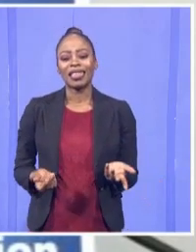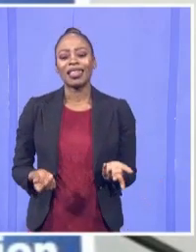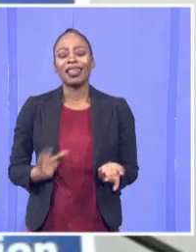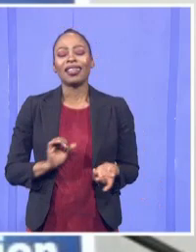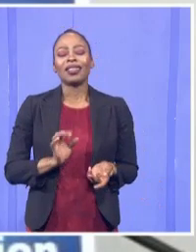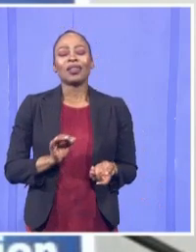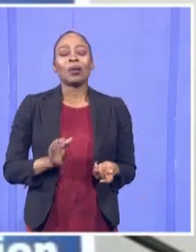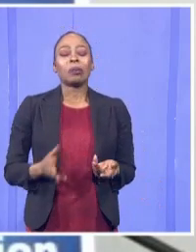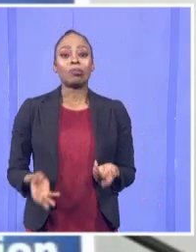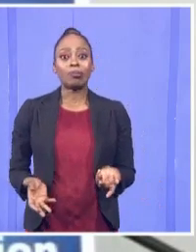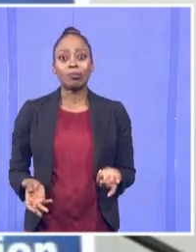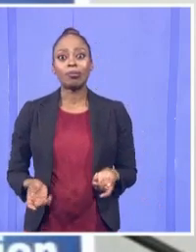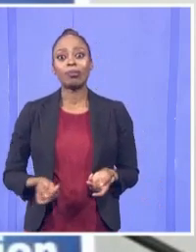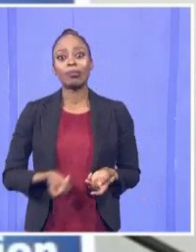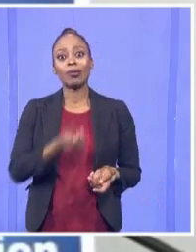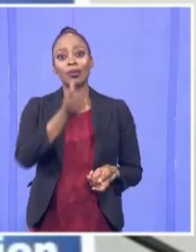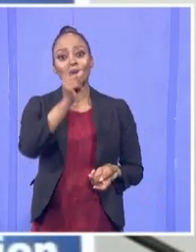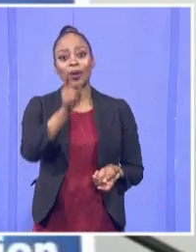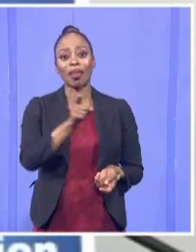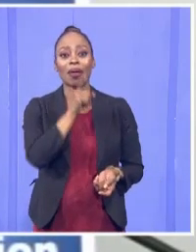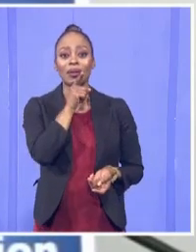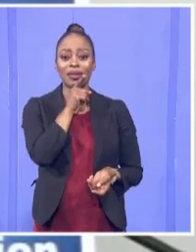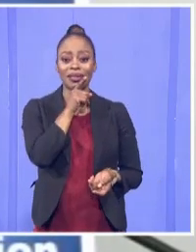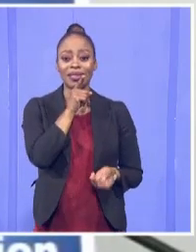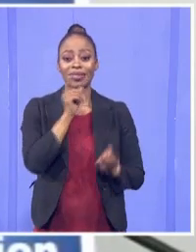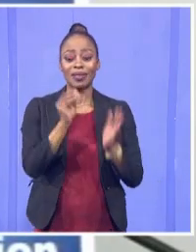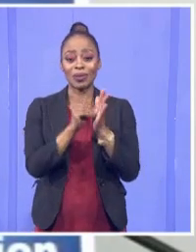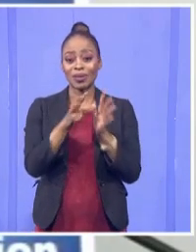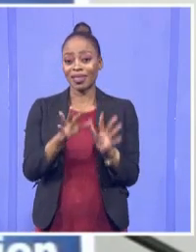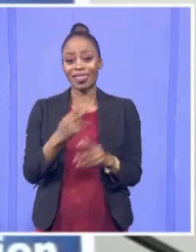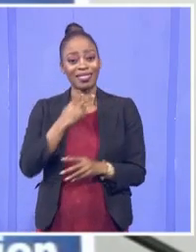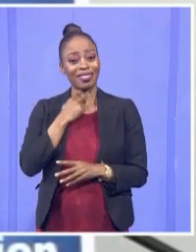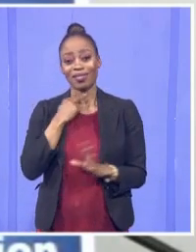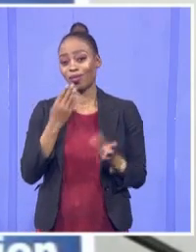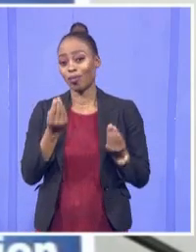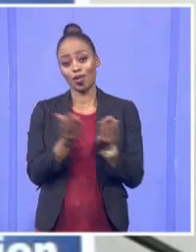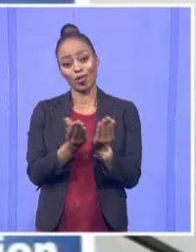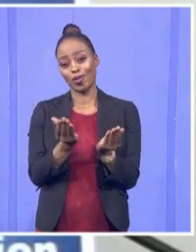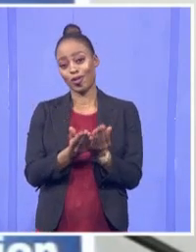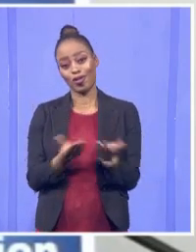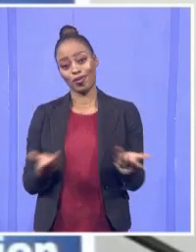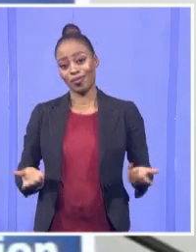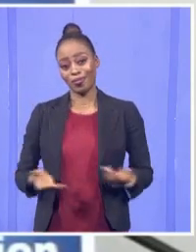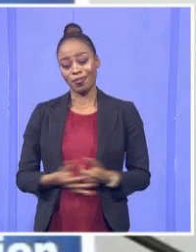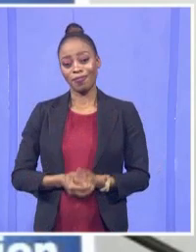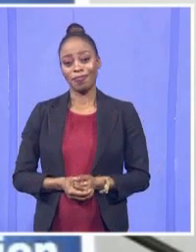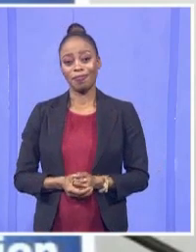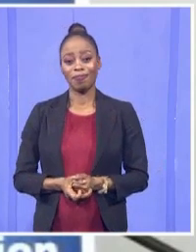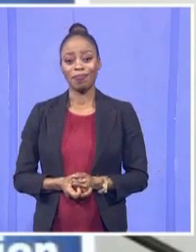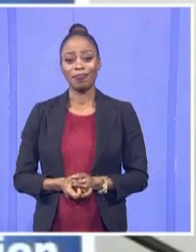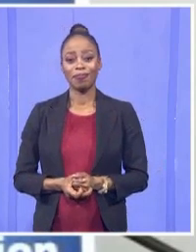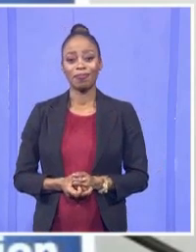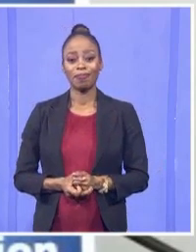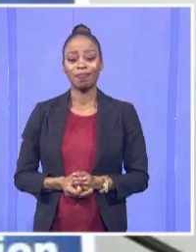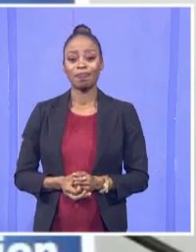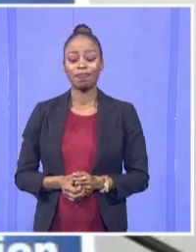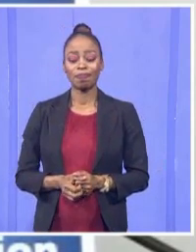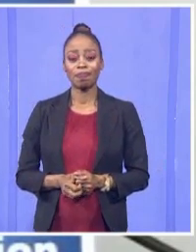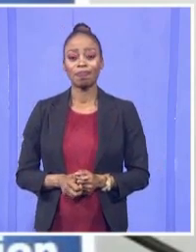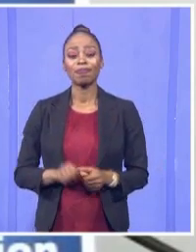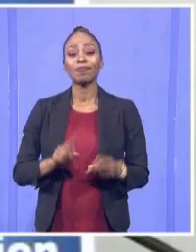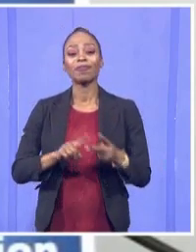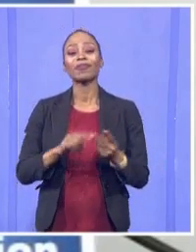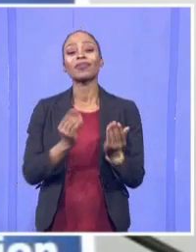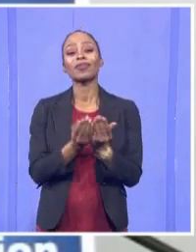So almost 1,000 learners will not be placed in Teresa Park. The second school